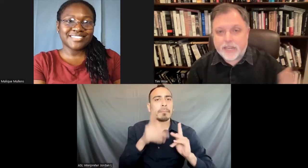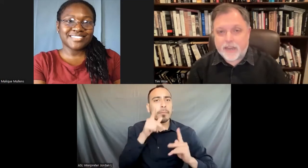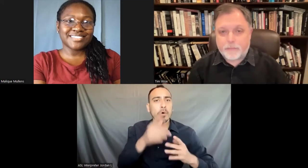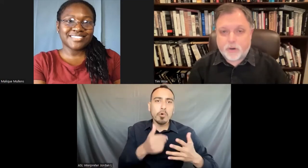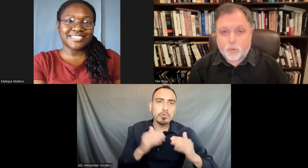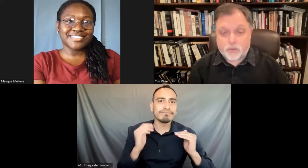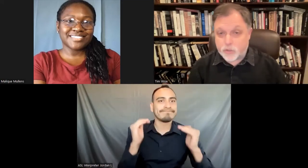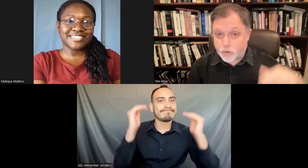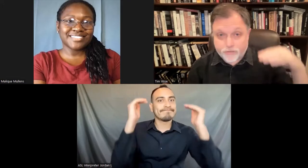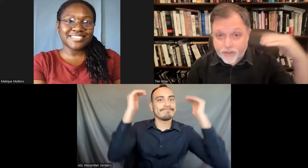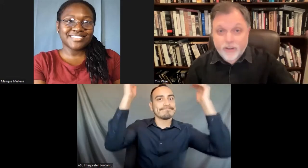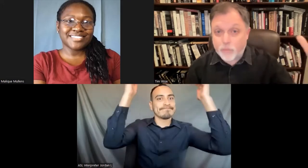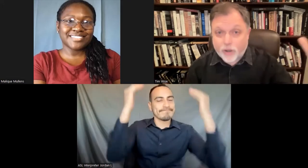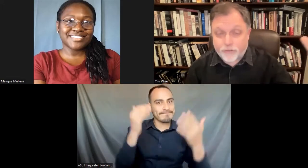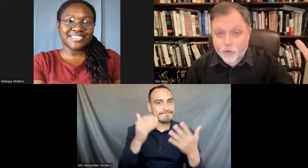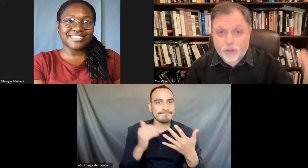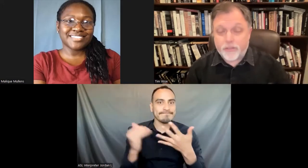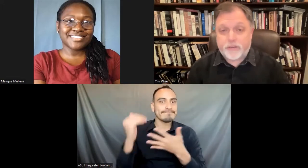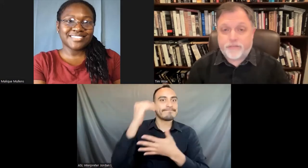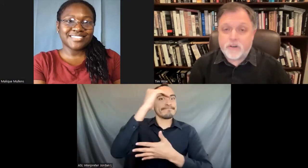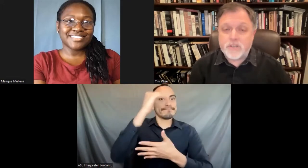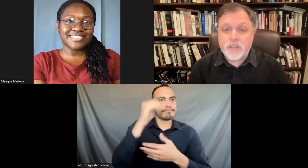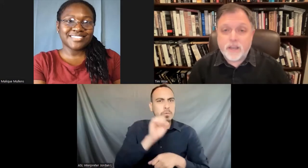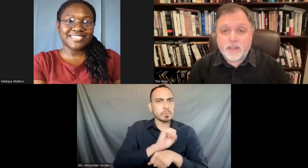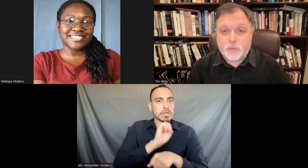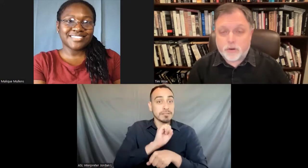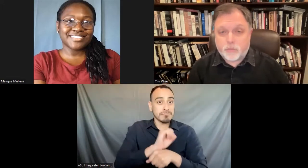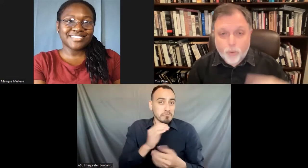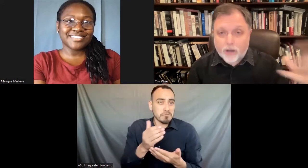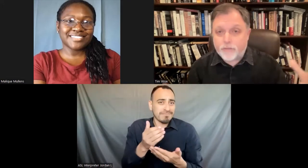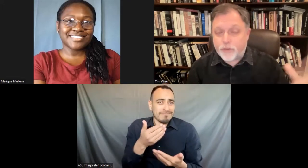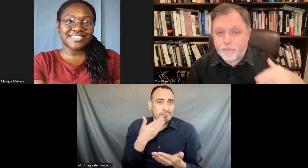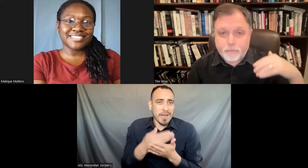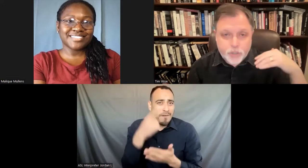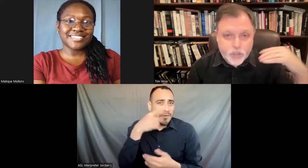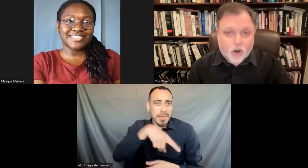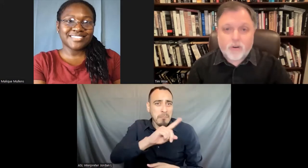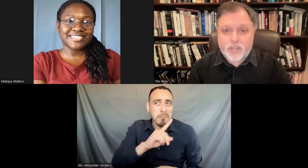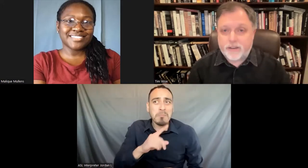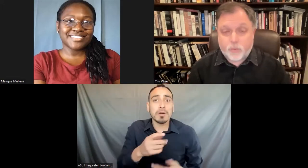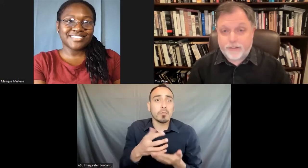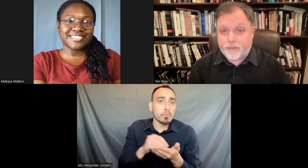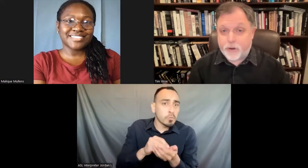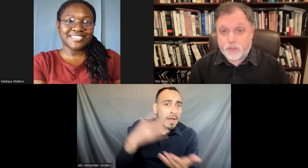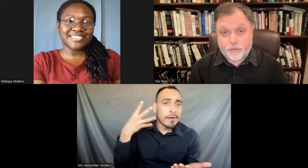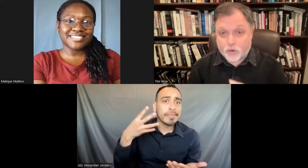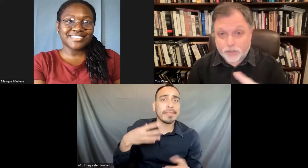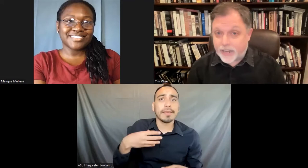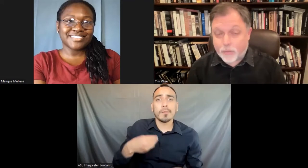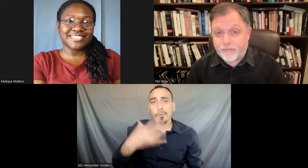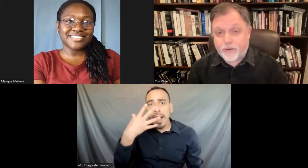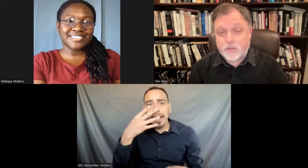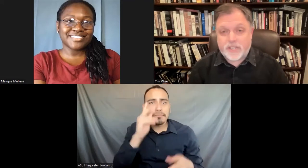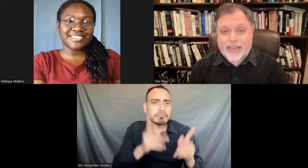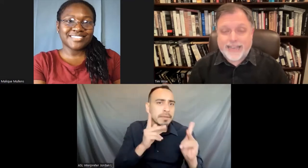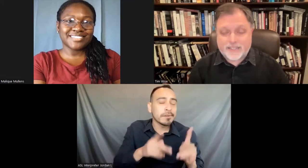the economic order. It's worked very well for wealthy folks. It's worked well for the majority of white folks, though for a lot of white folks, it hasn't. I'll